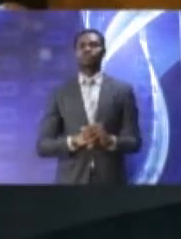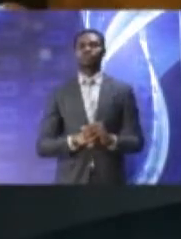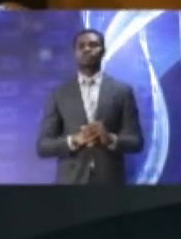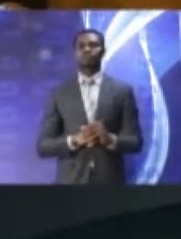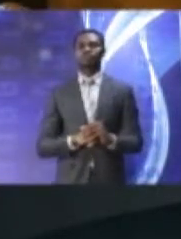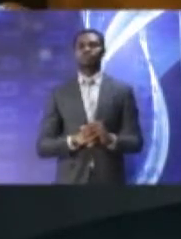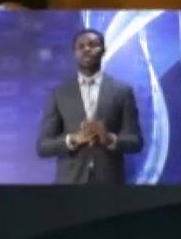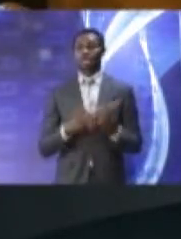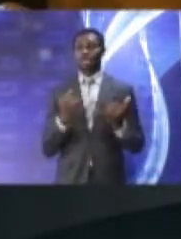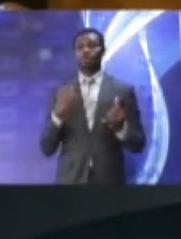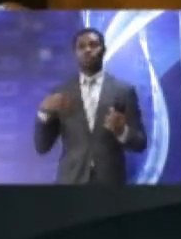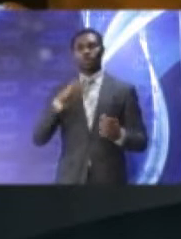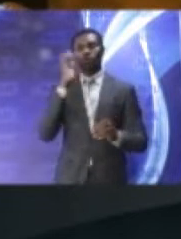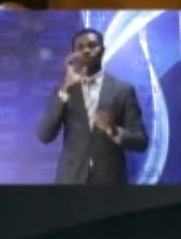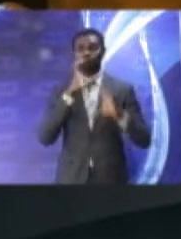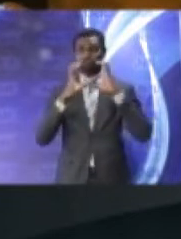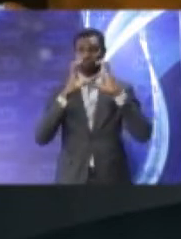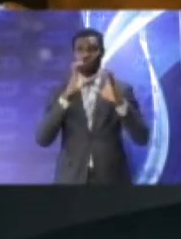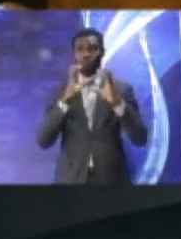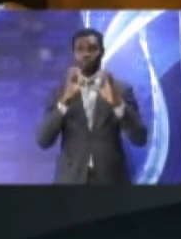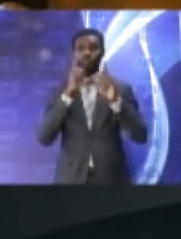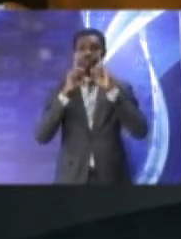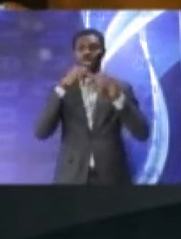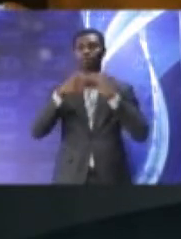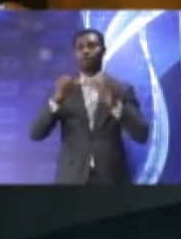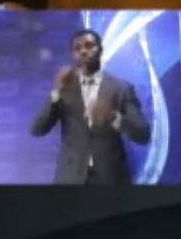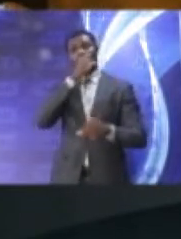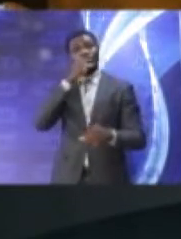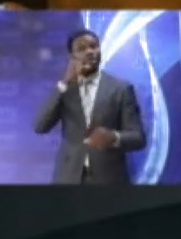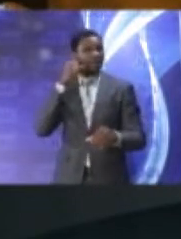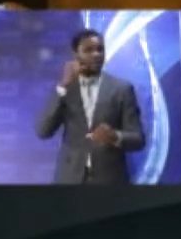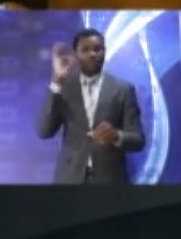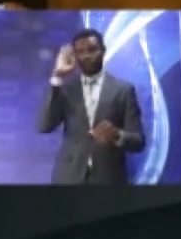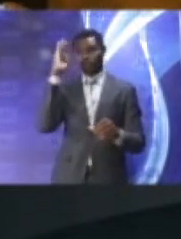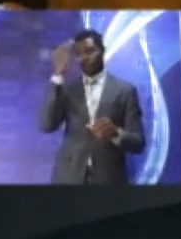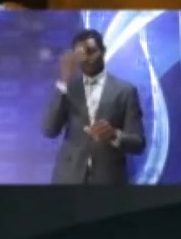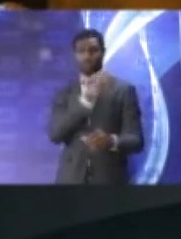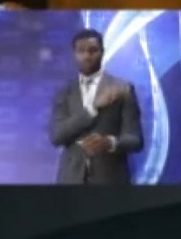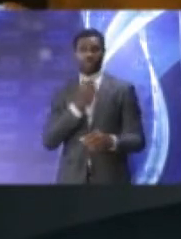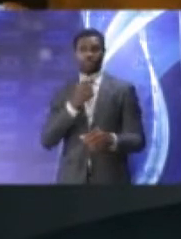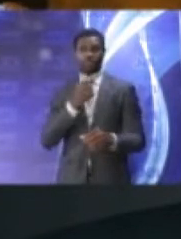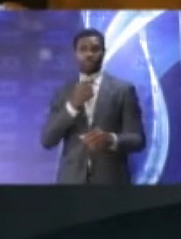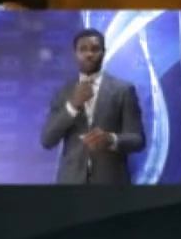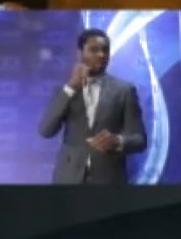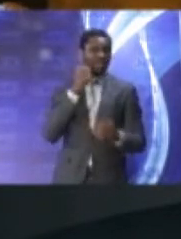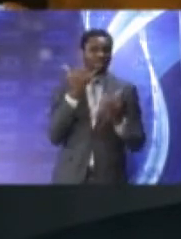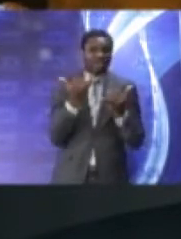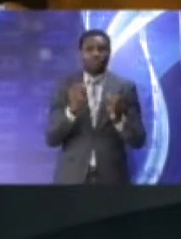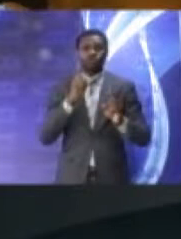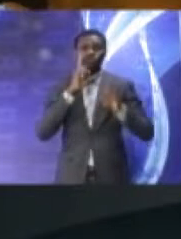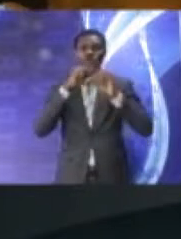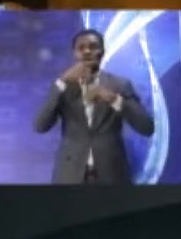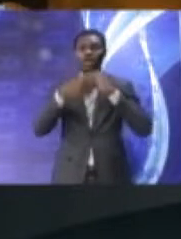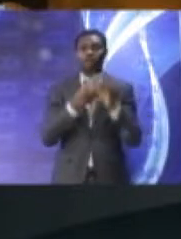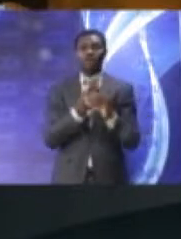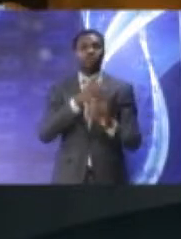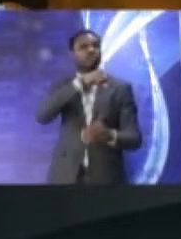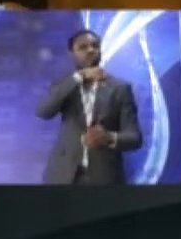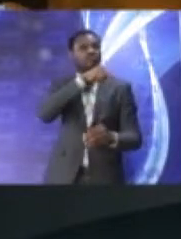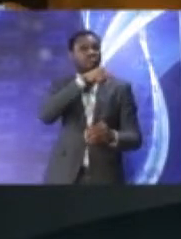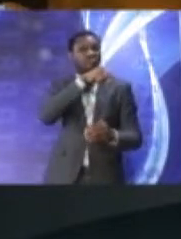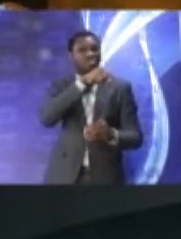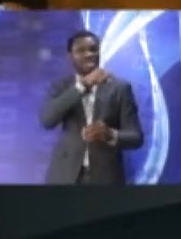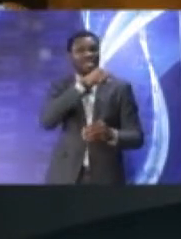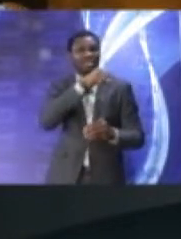Let's talk agric. The Federal Ministry of Agriculture has confirmed the outbreak of African swine fever in the country. Chief